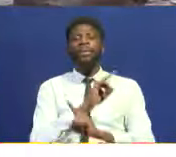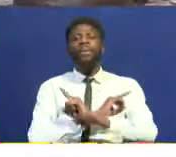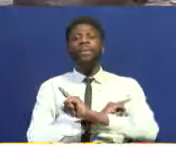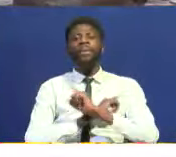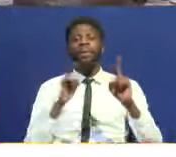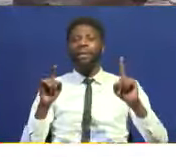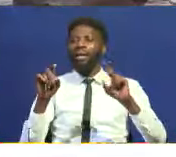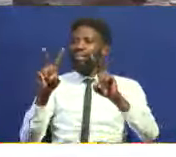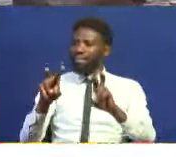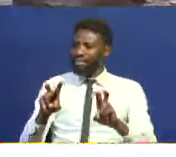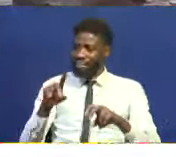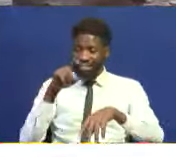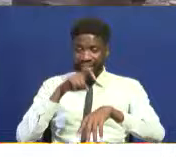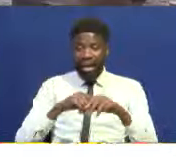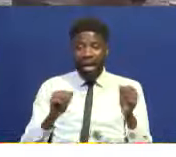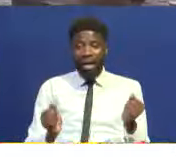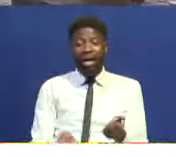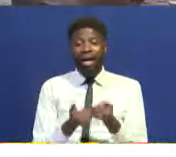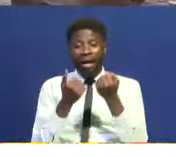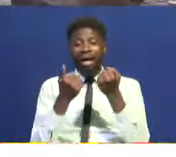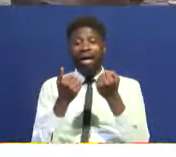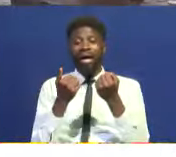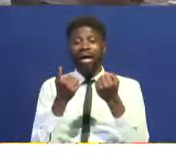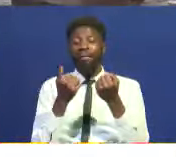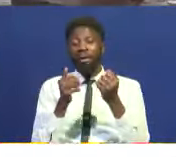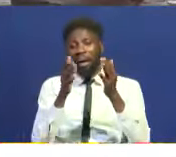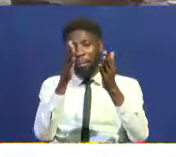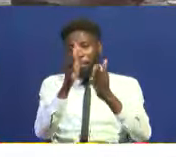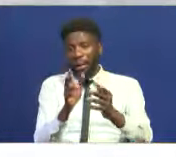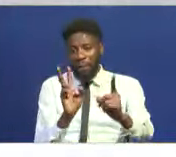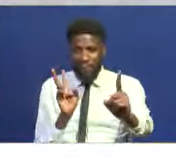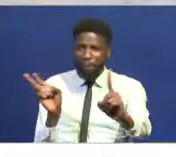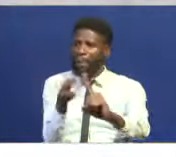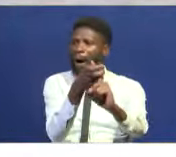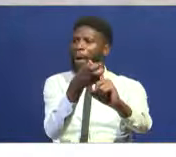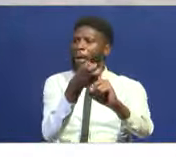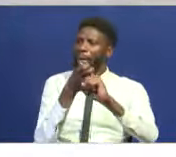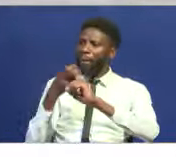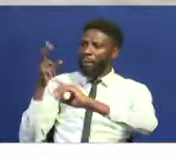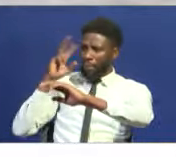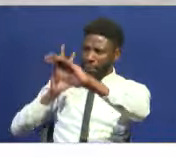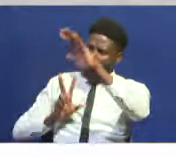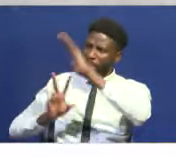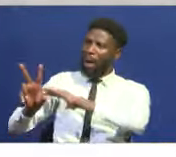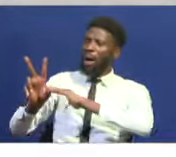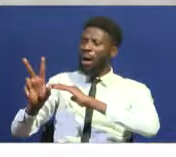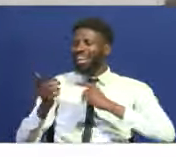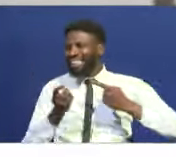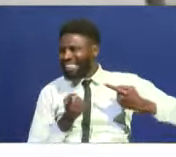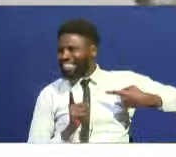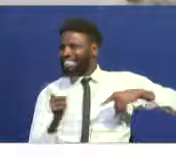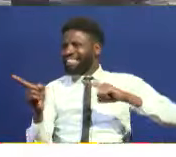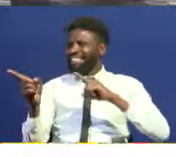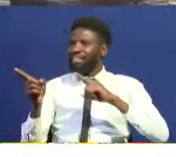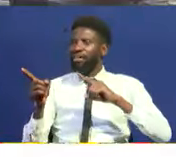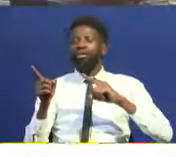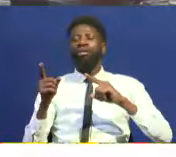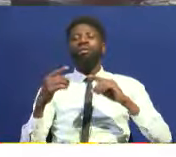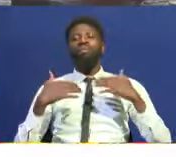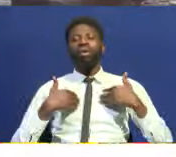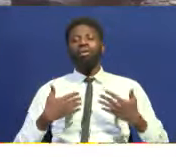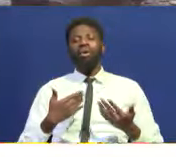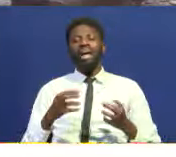forced abductions and dumping of unknown persons' bodies in Rivayala and Nyamninya